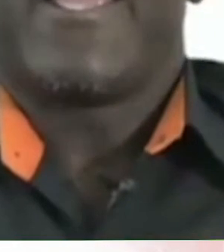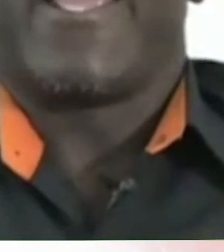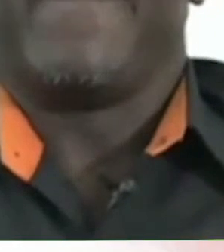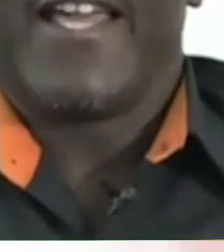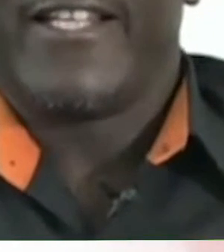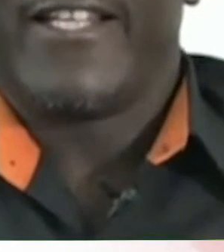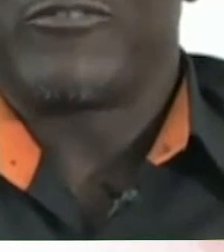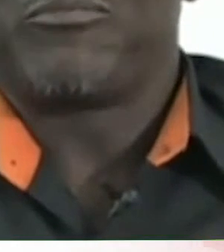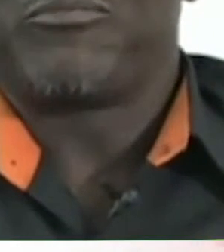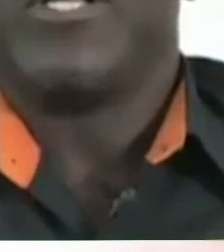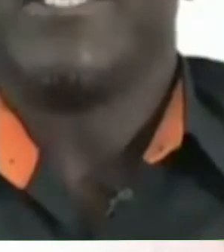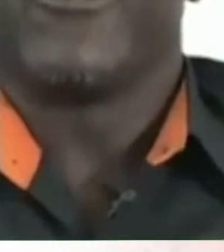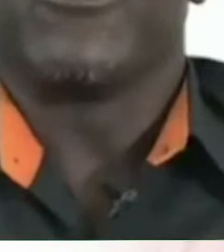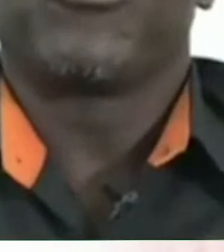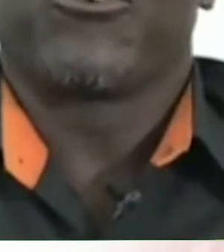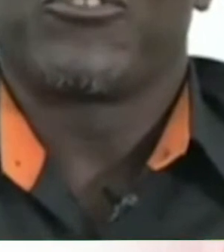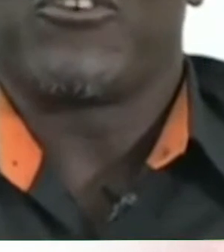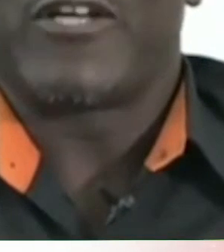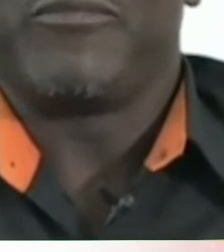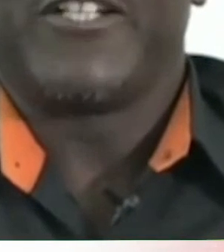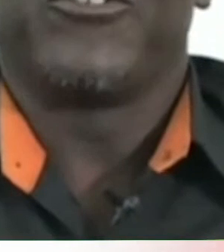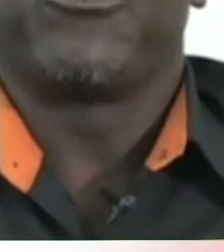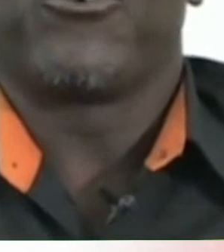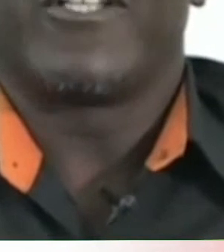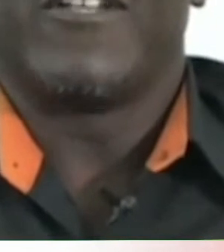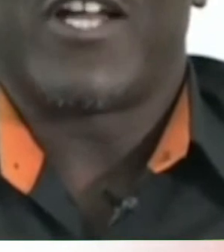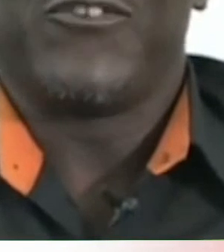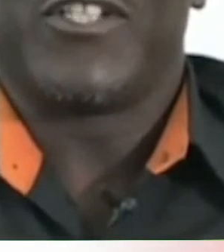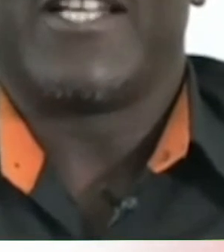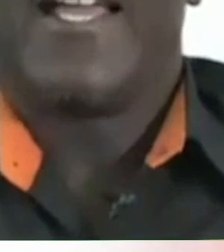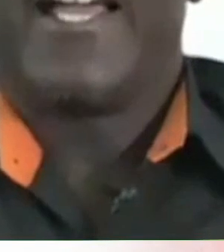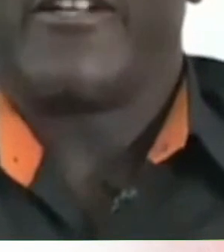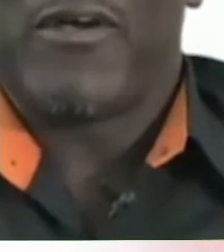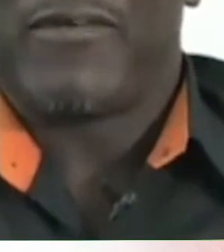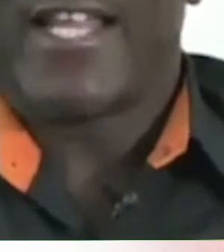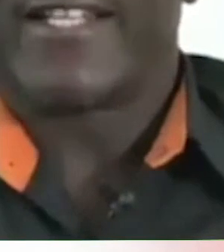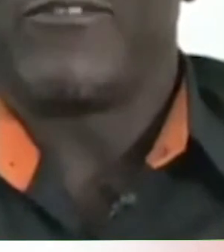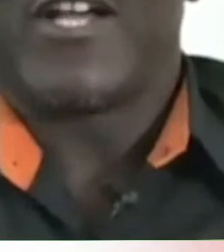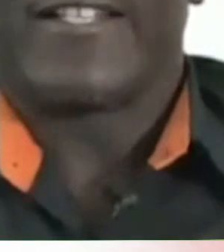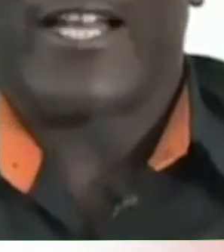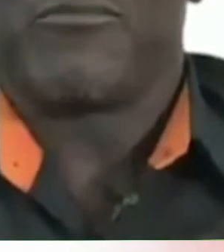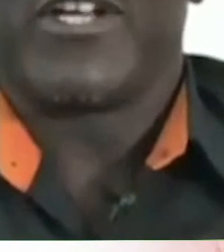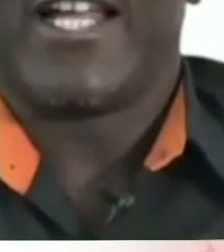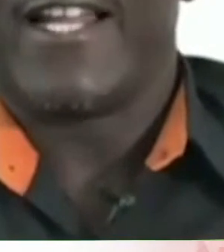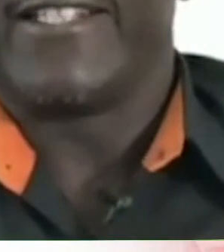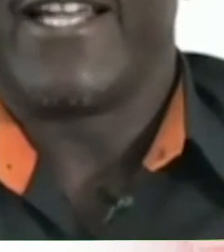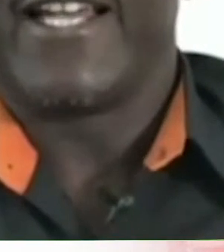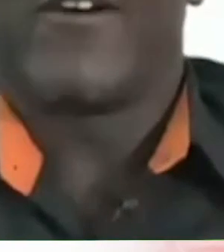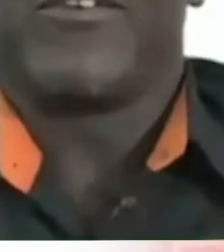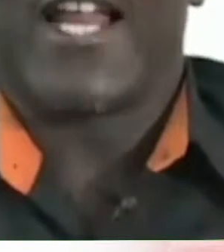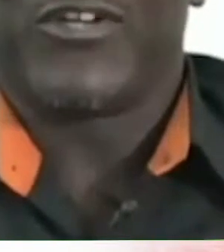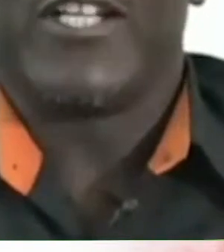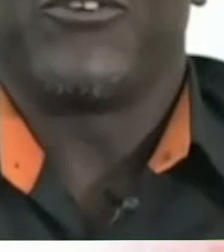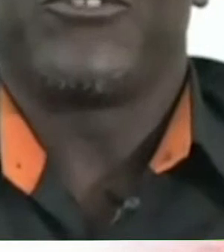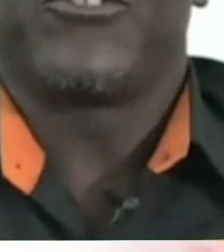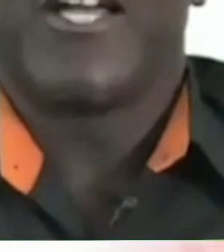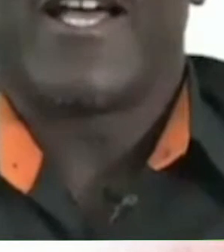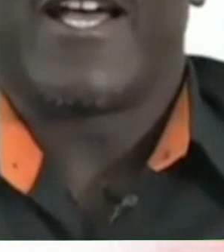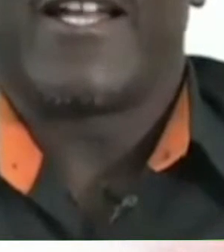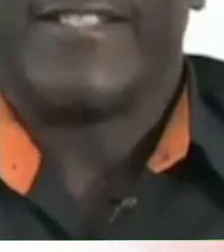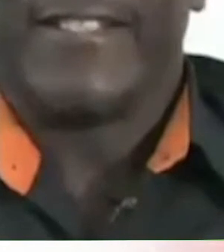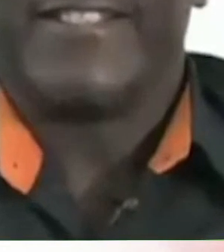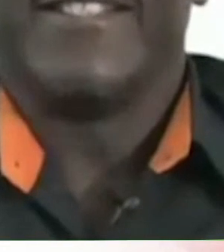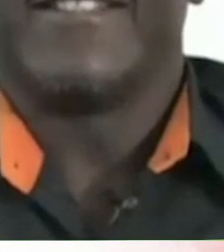origin, and then there's possibility of cross-contamination throughout the value chain. And remember that Salmonella and Shigella will actually